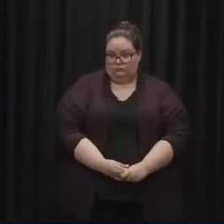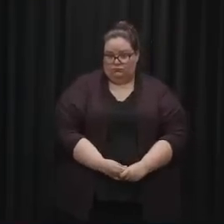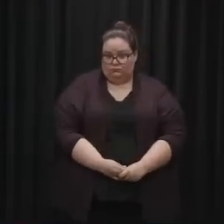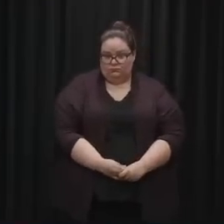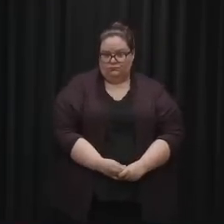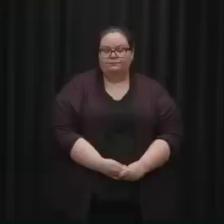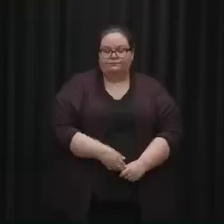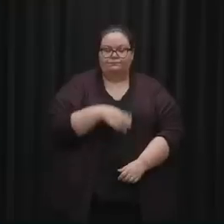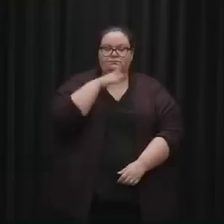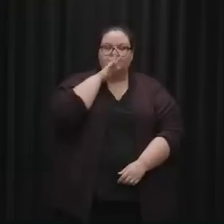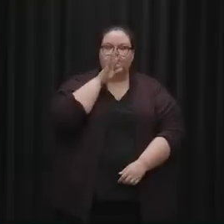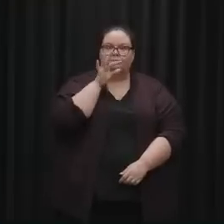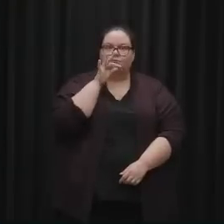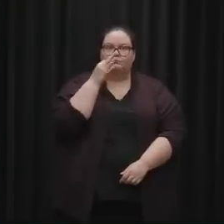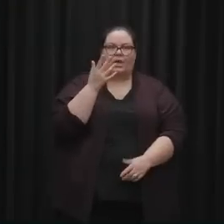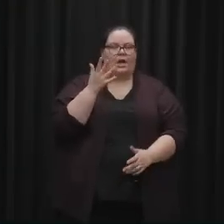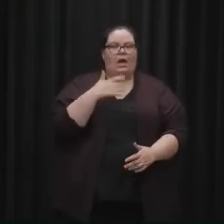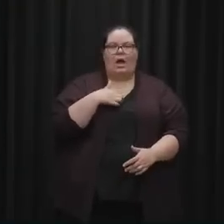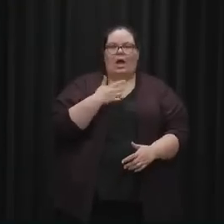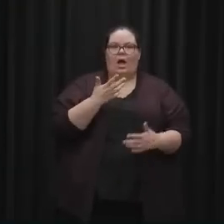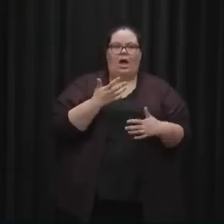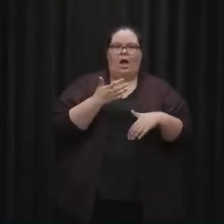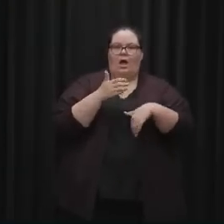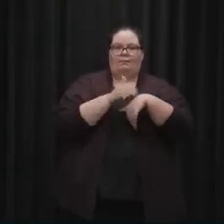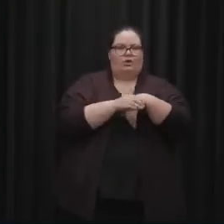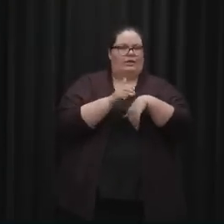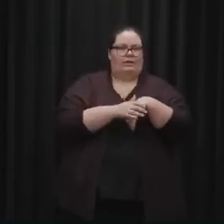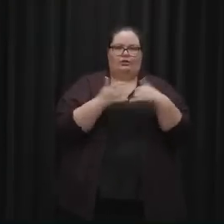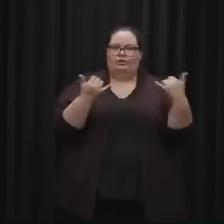Do you have a follow-up?